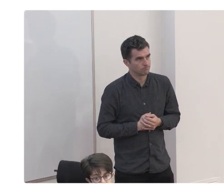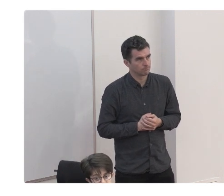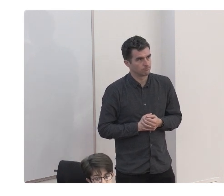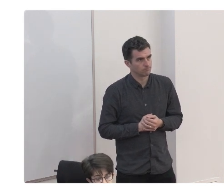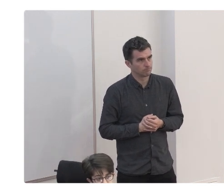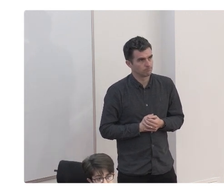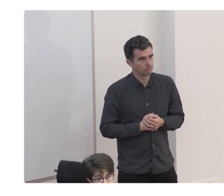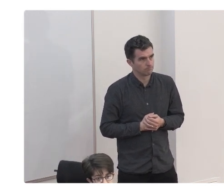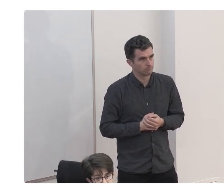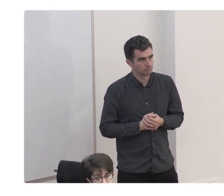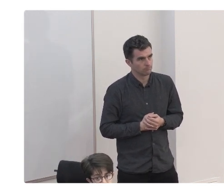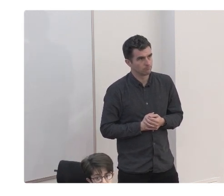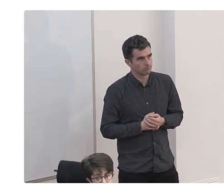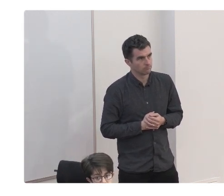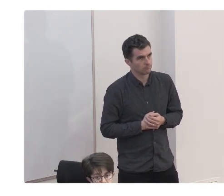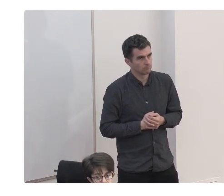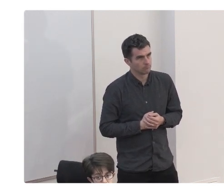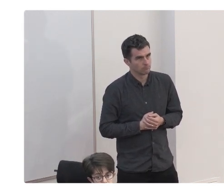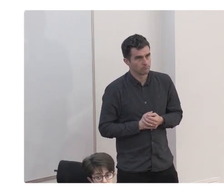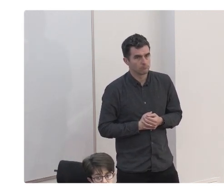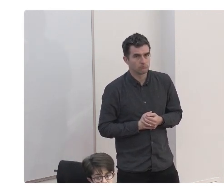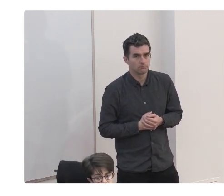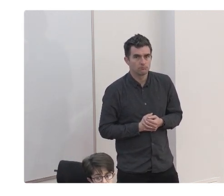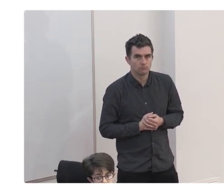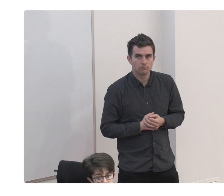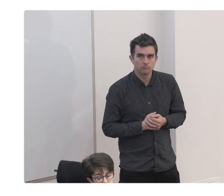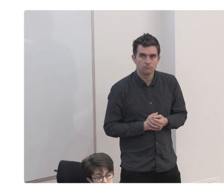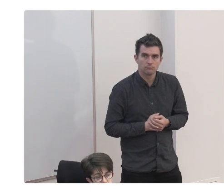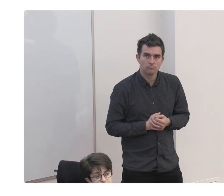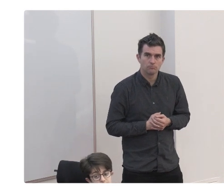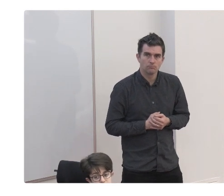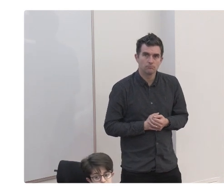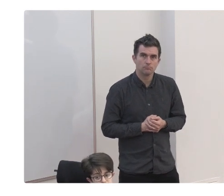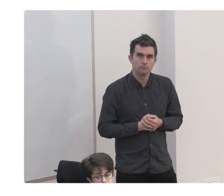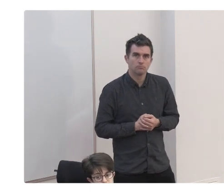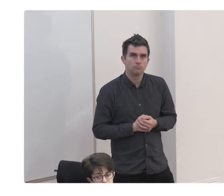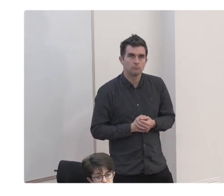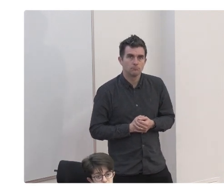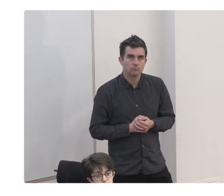difficult for all people. Although we have some reports, and